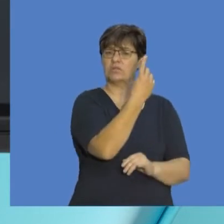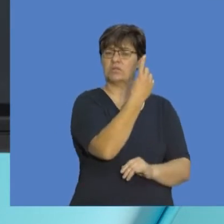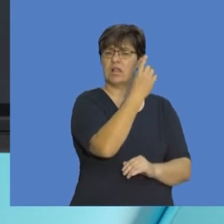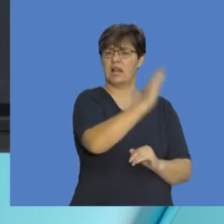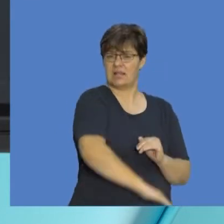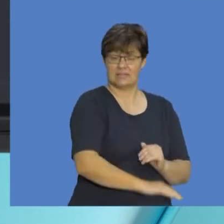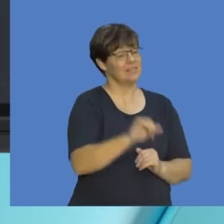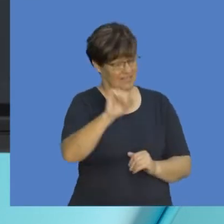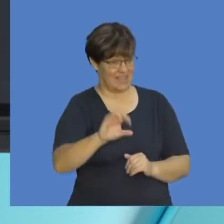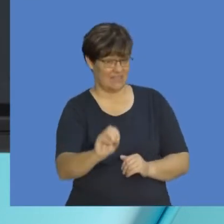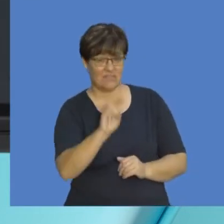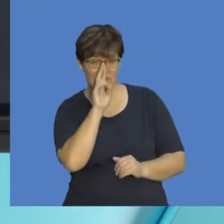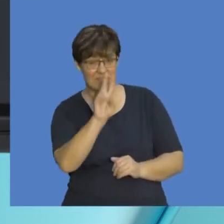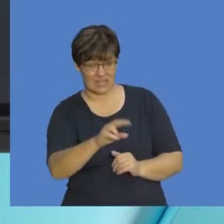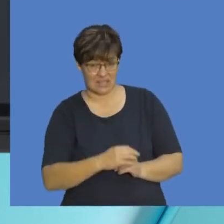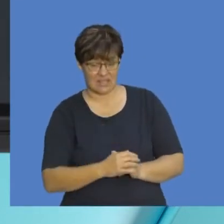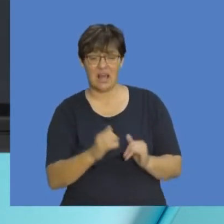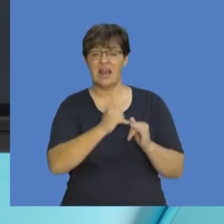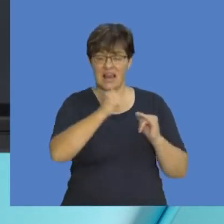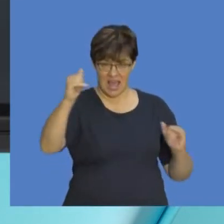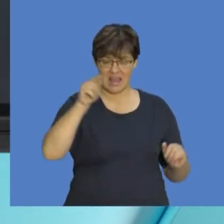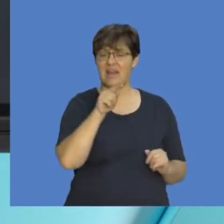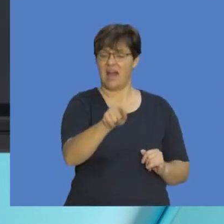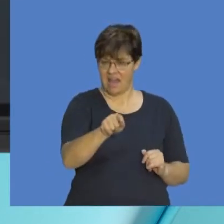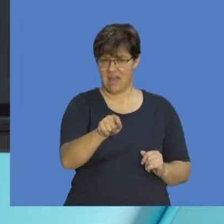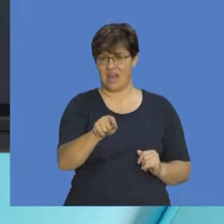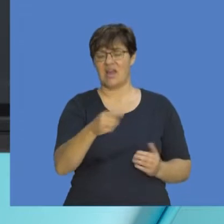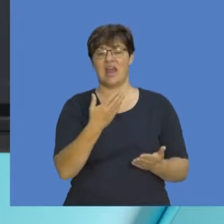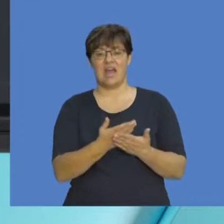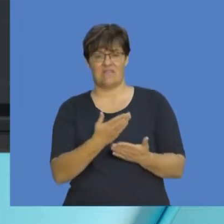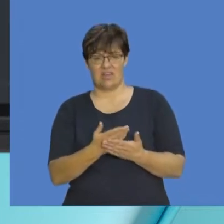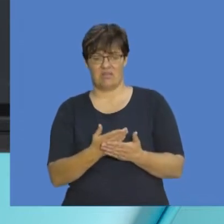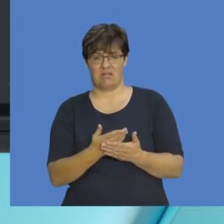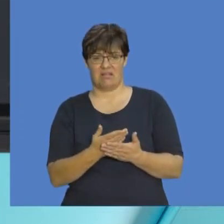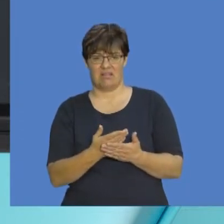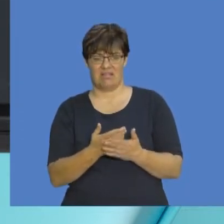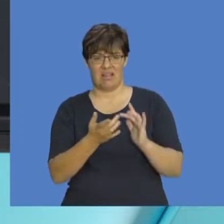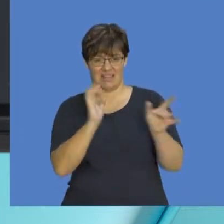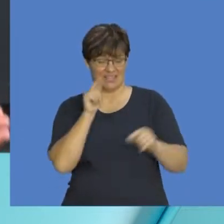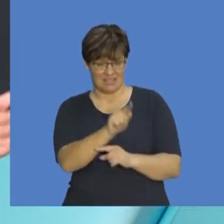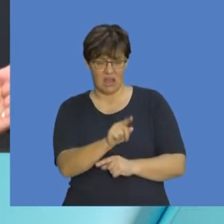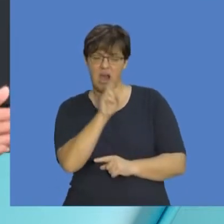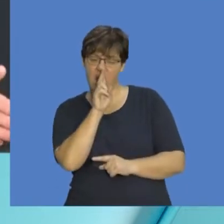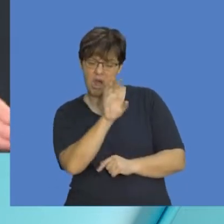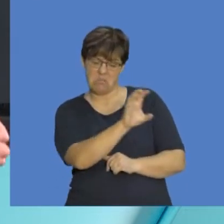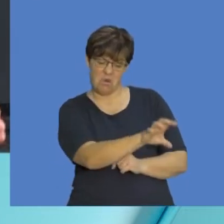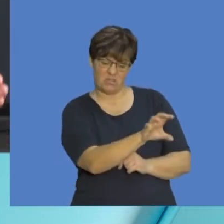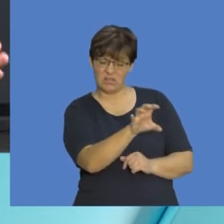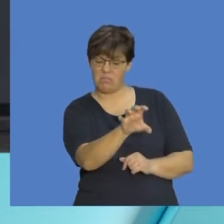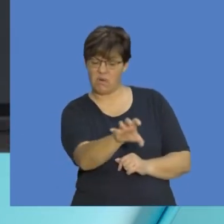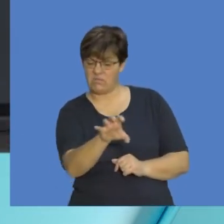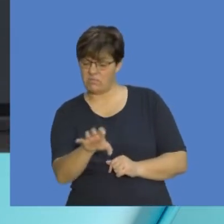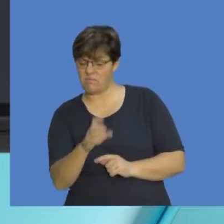wave? Yes, we do. If you look at the line graph, which is available all over the internet, you can see some